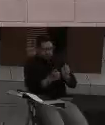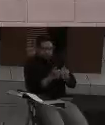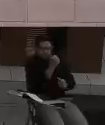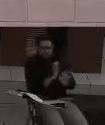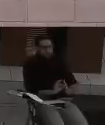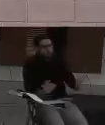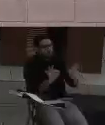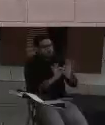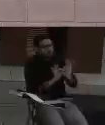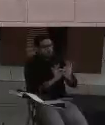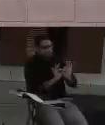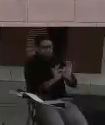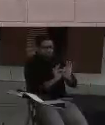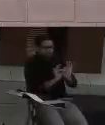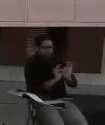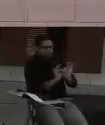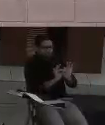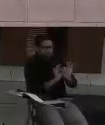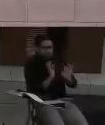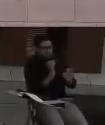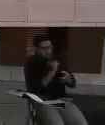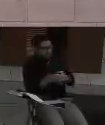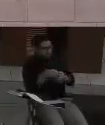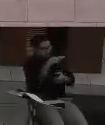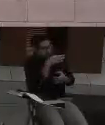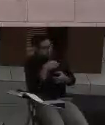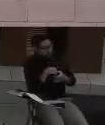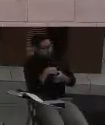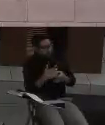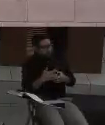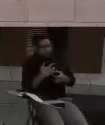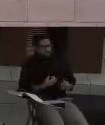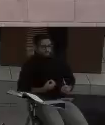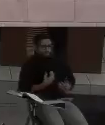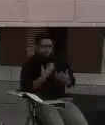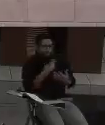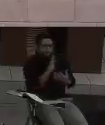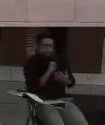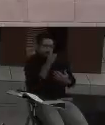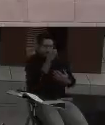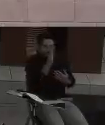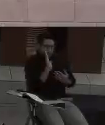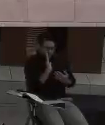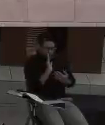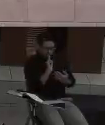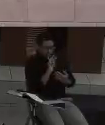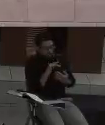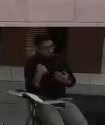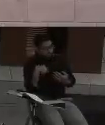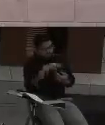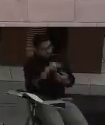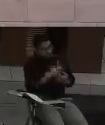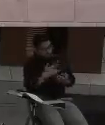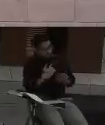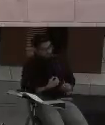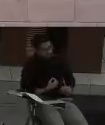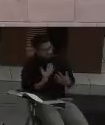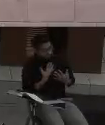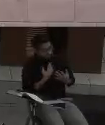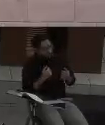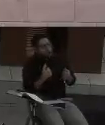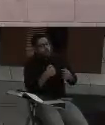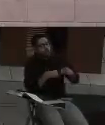soul so that we can then feed the souls of others through our lives and through what we bring to the world.